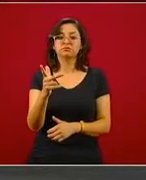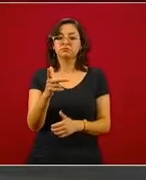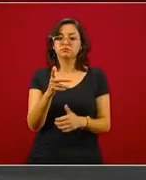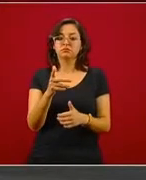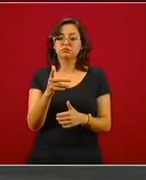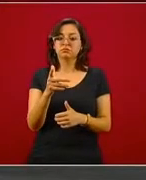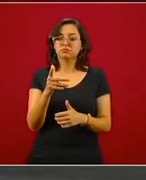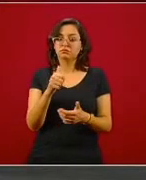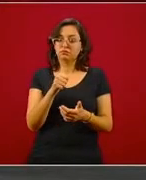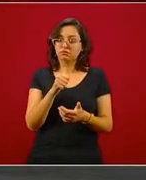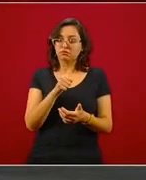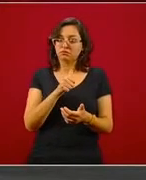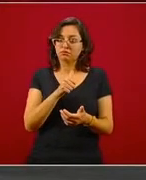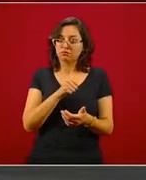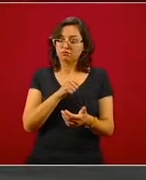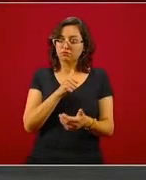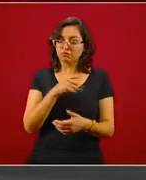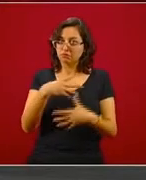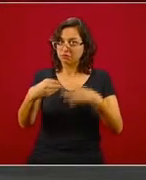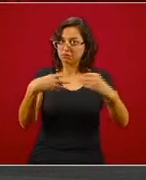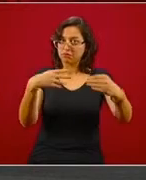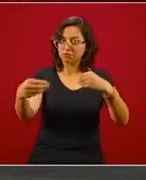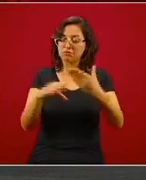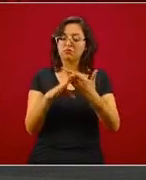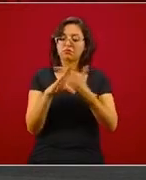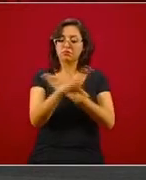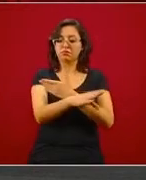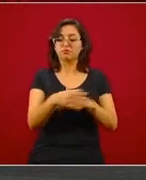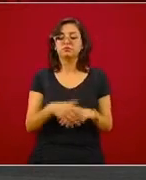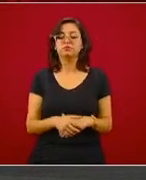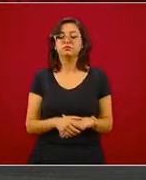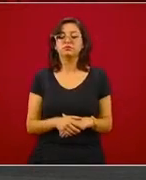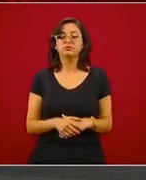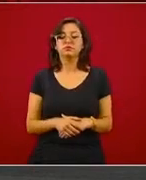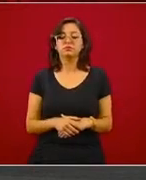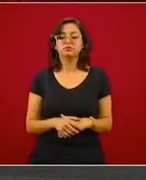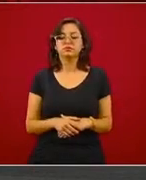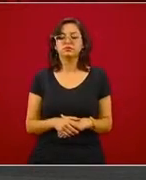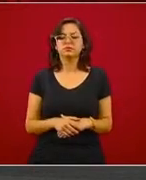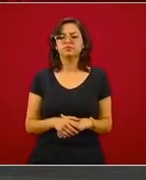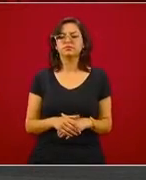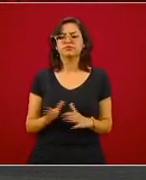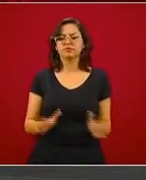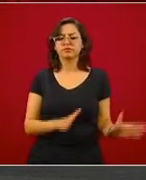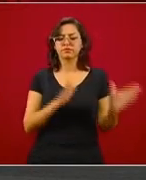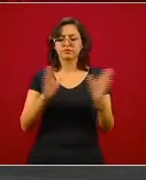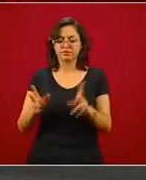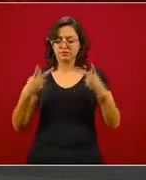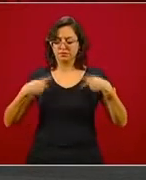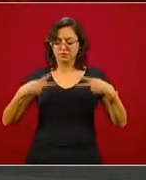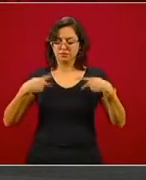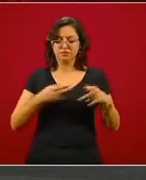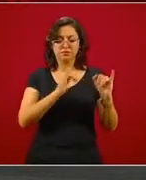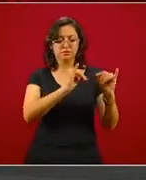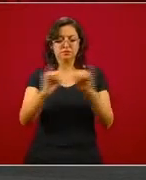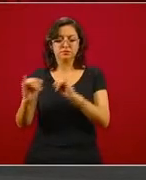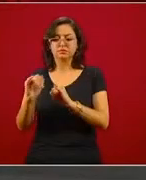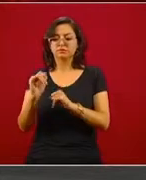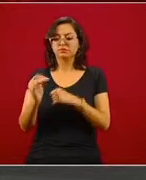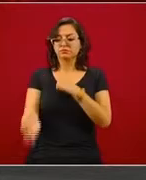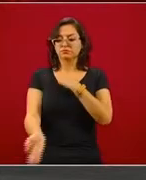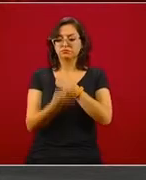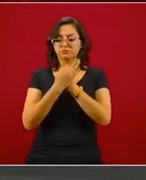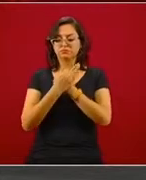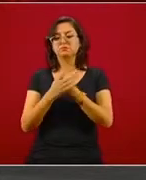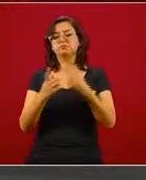just want to stay at home or go back to stay home or go back home to avoid being a